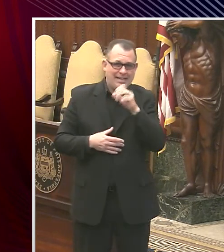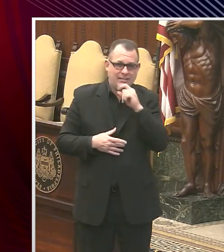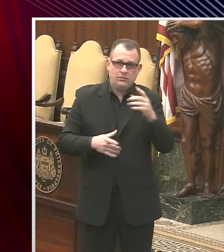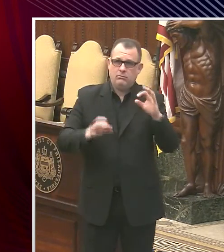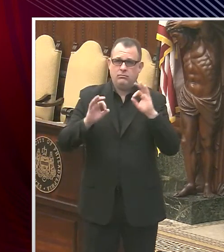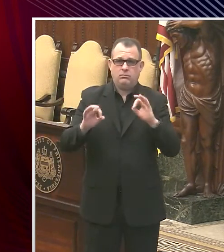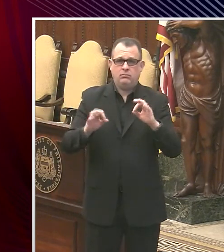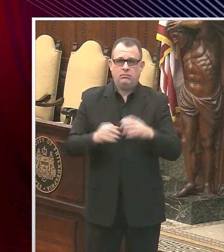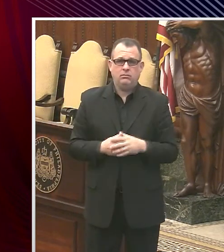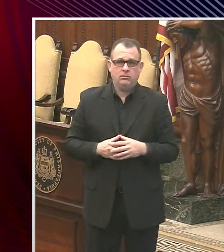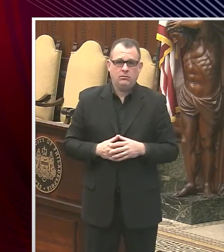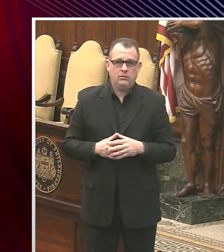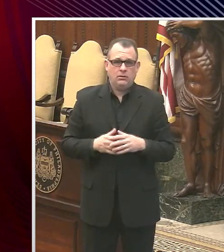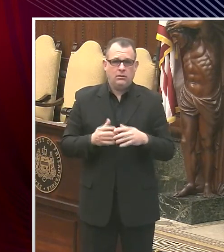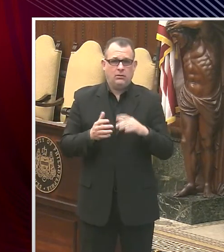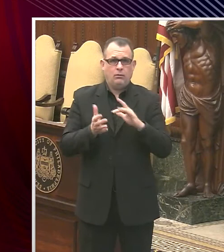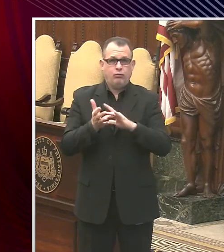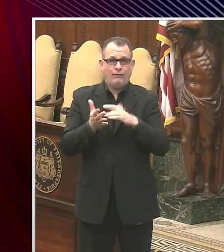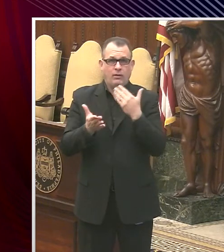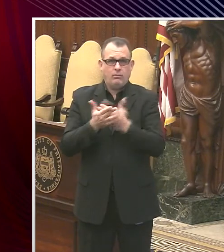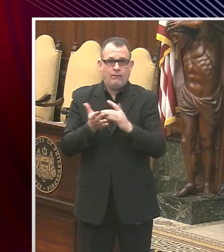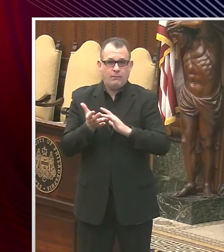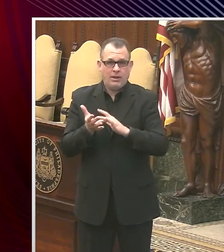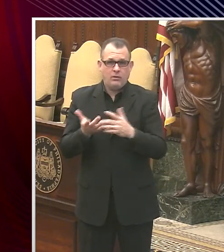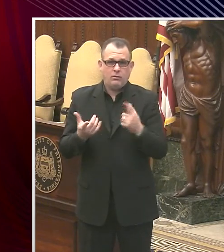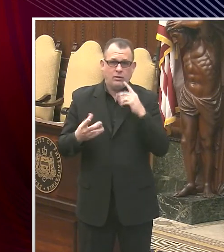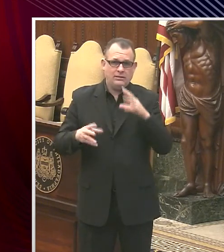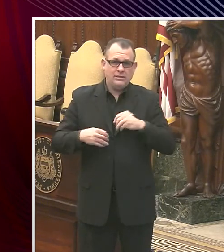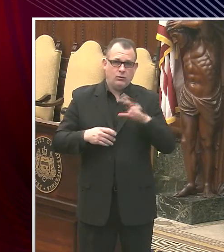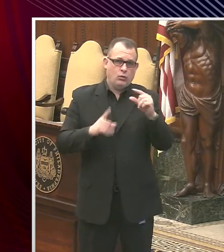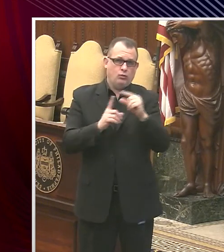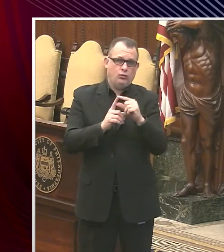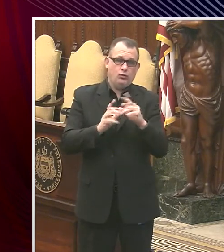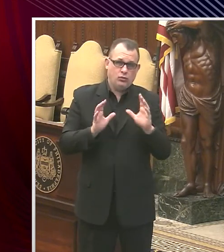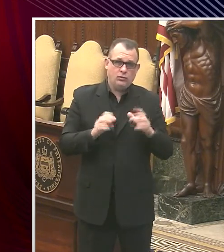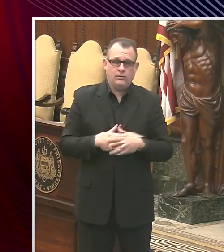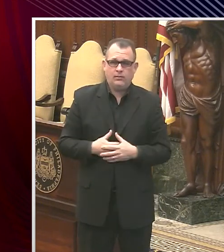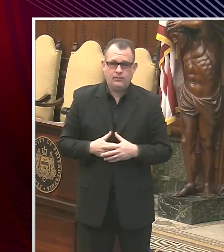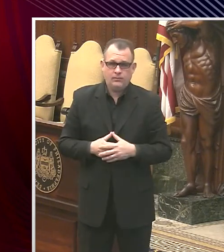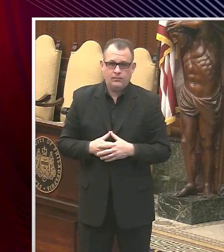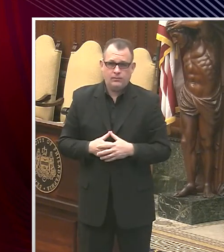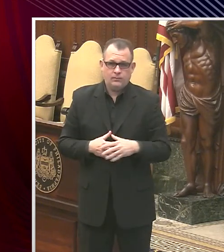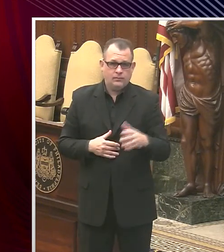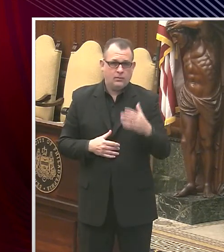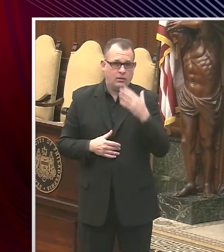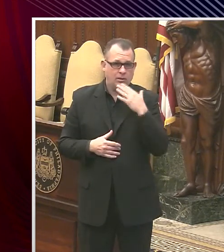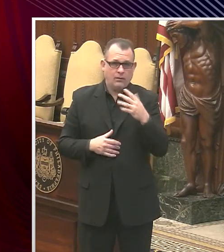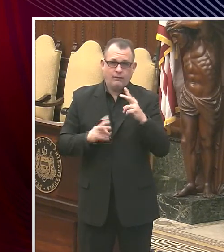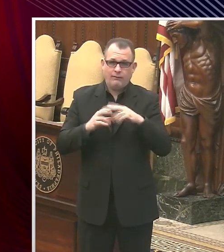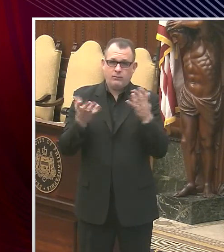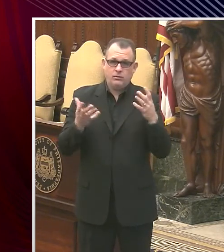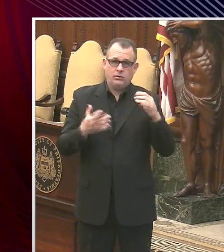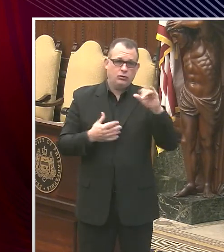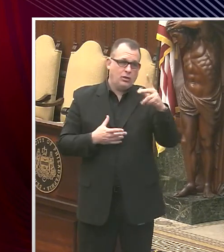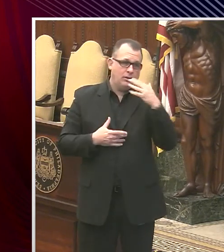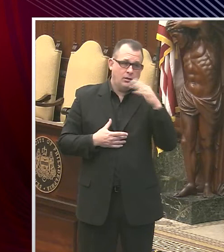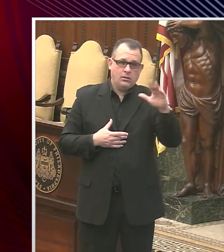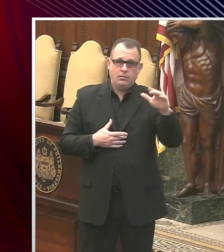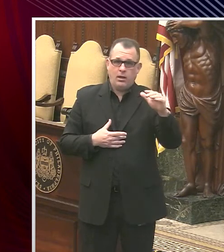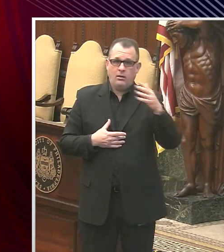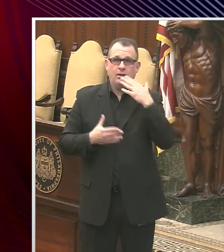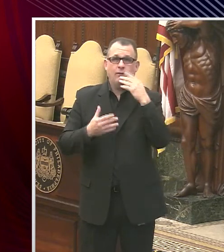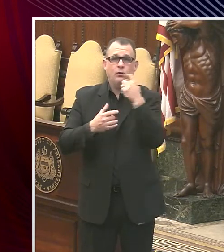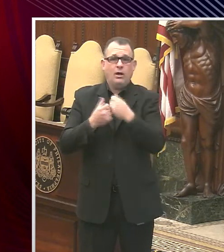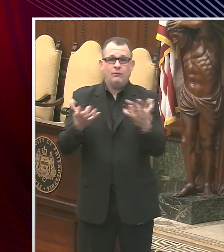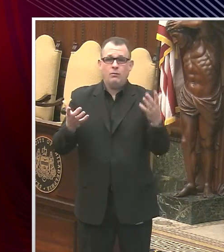need to bring proof of medical condition. We'll take their word for that. Very good. Thank you, Jack, and thank you, everybody.